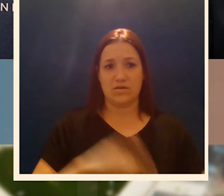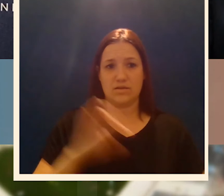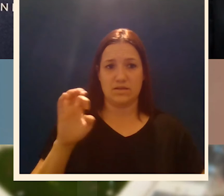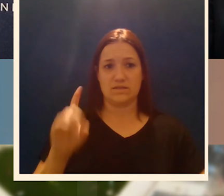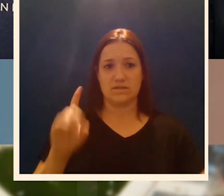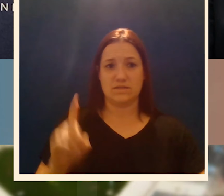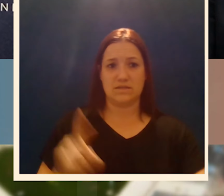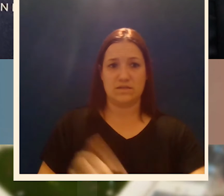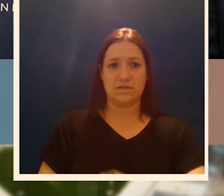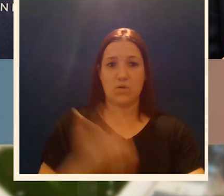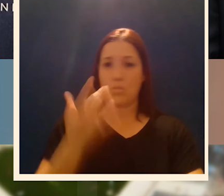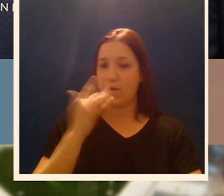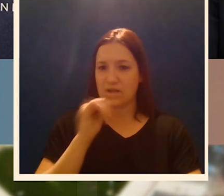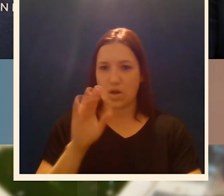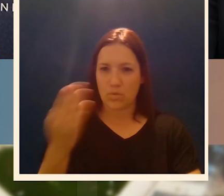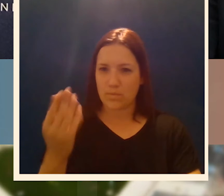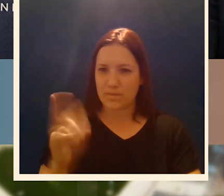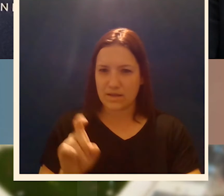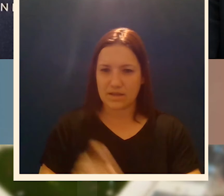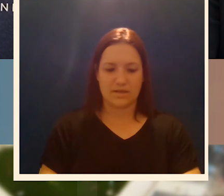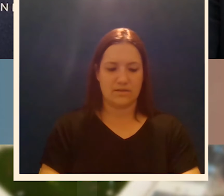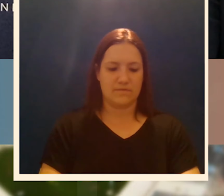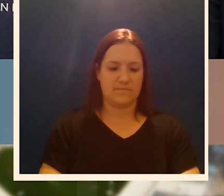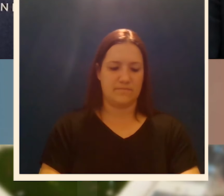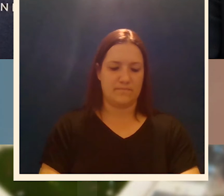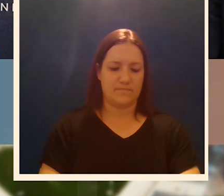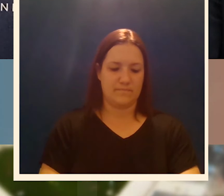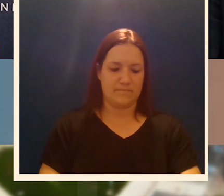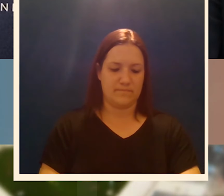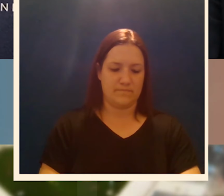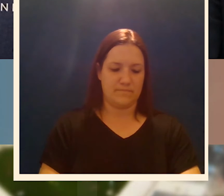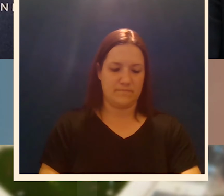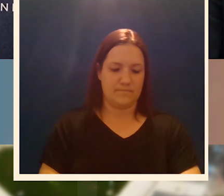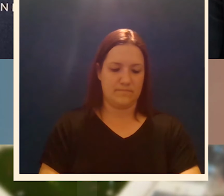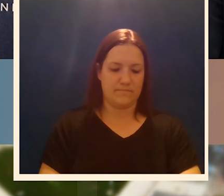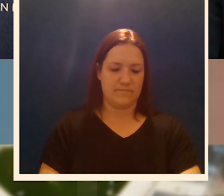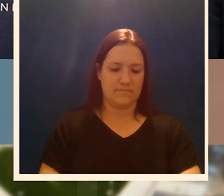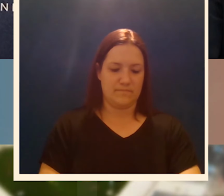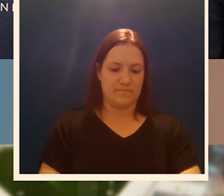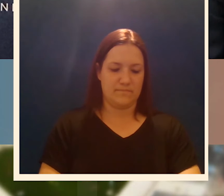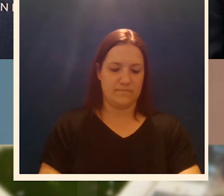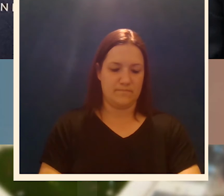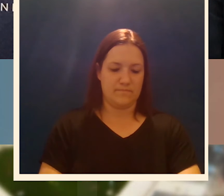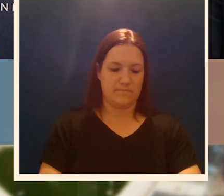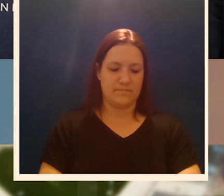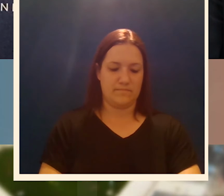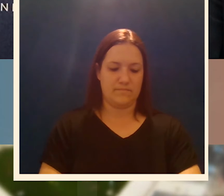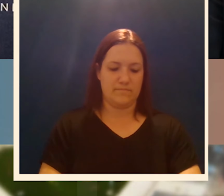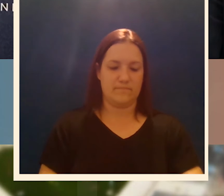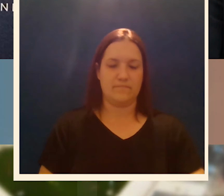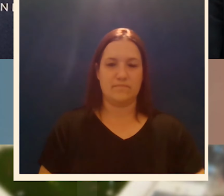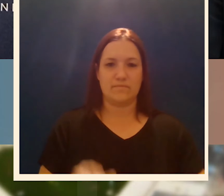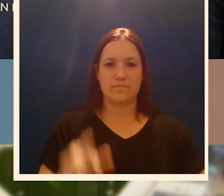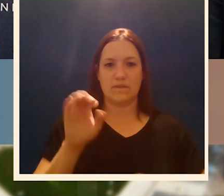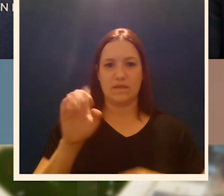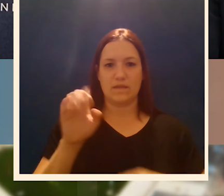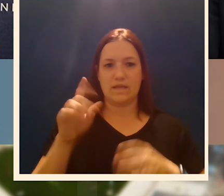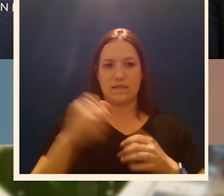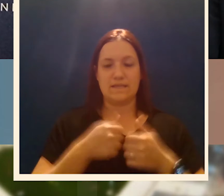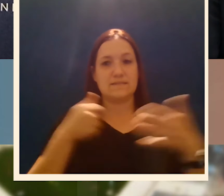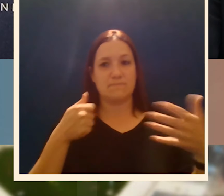the ED expansion into the east parking lot that adds 24 new exam rooms and 100-plus